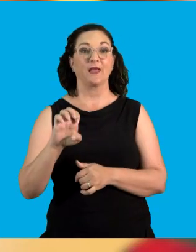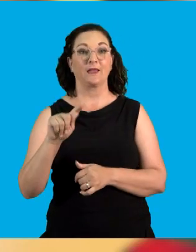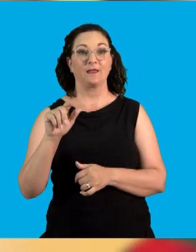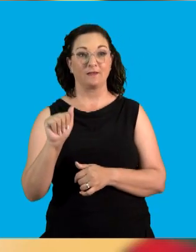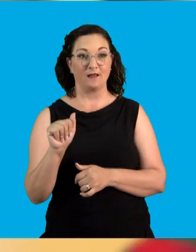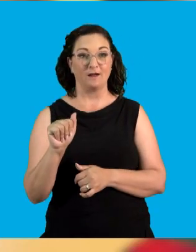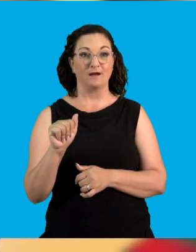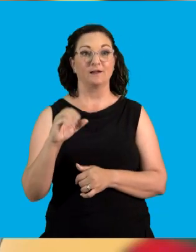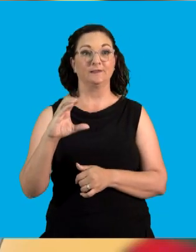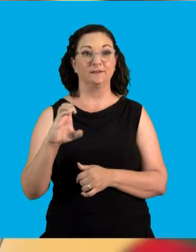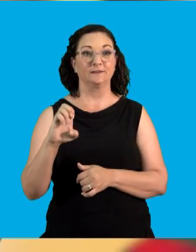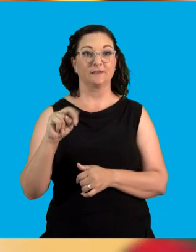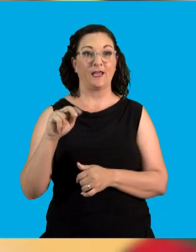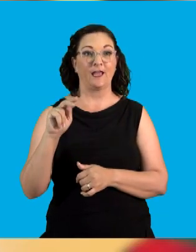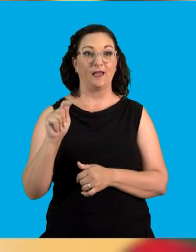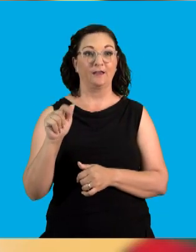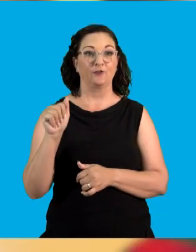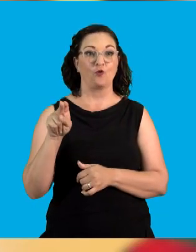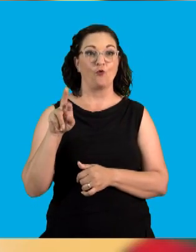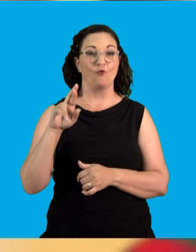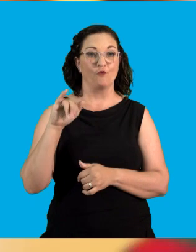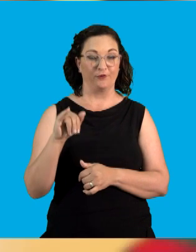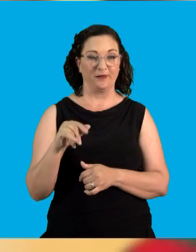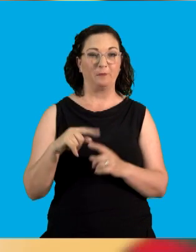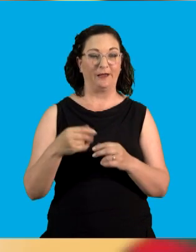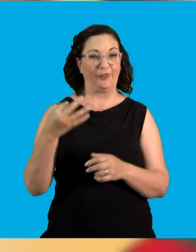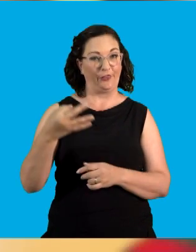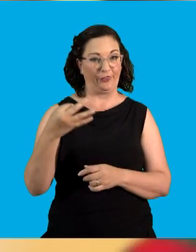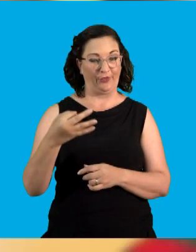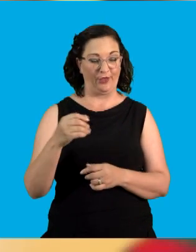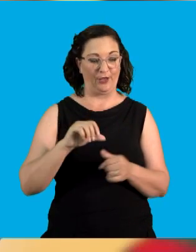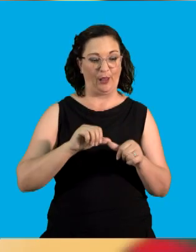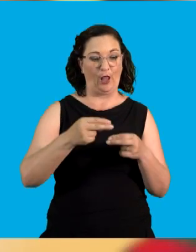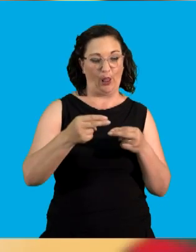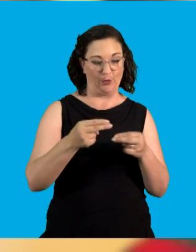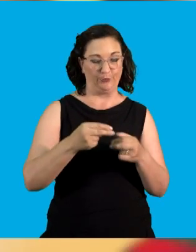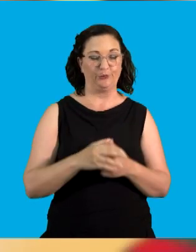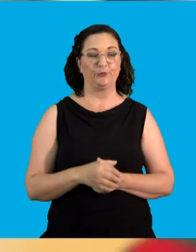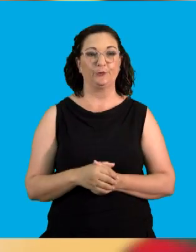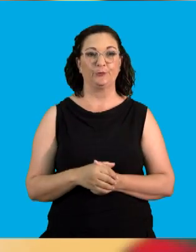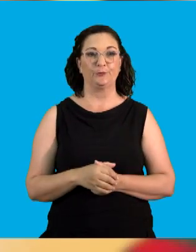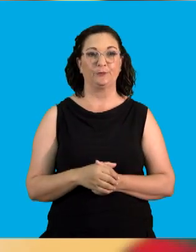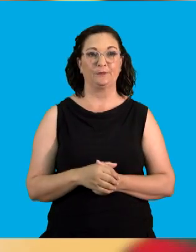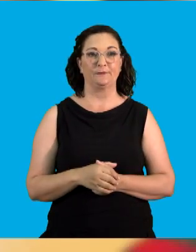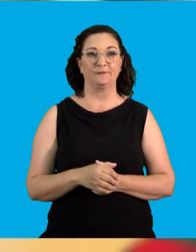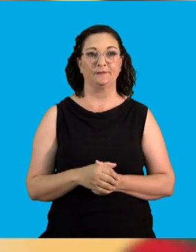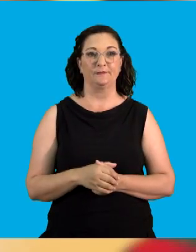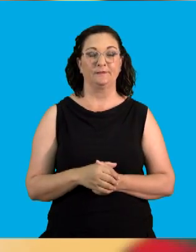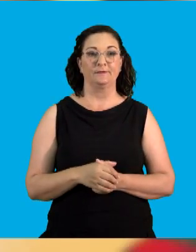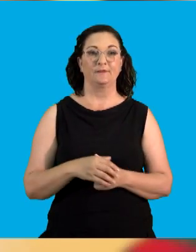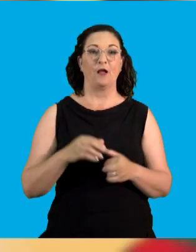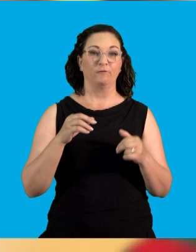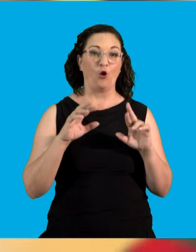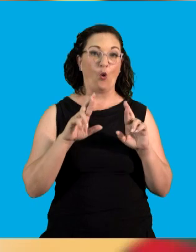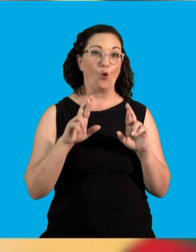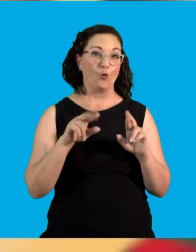the Beta Centauri, which is the third star that is closest to what? To the Earth. Okay, I hope we are